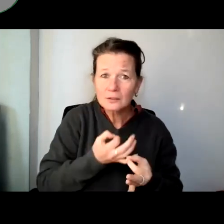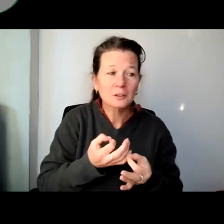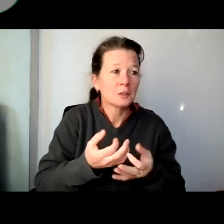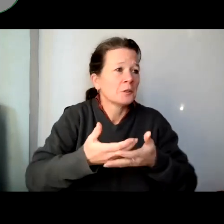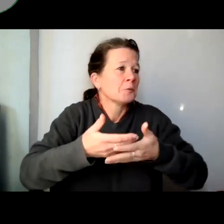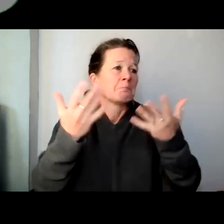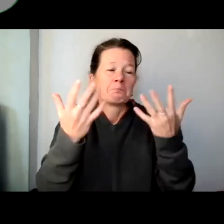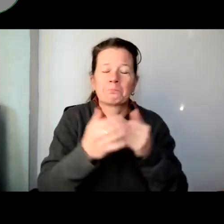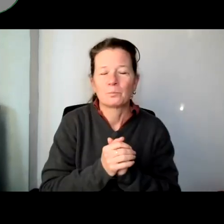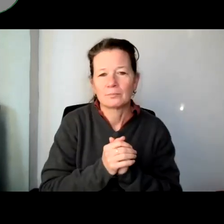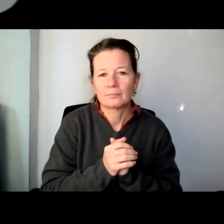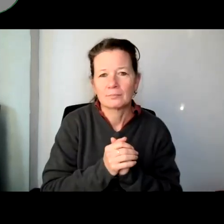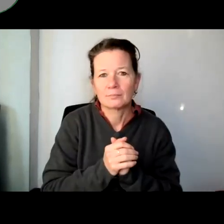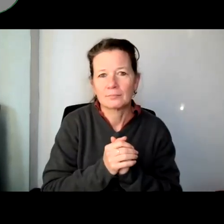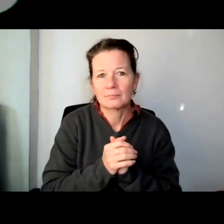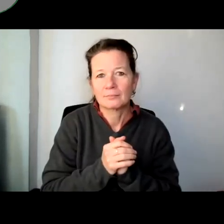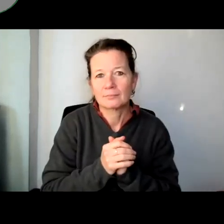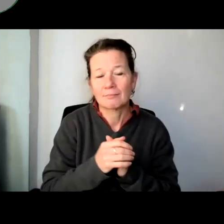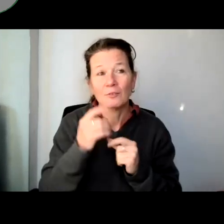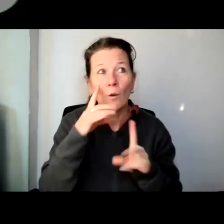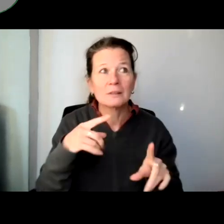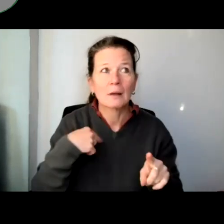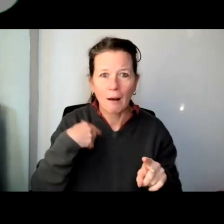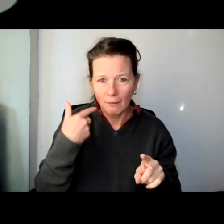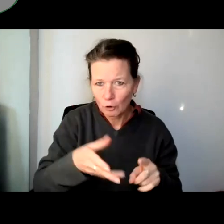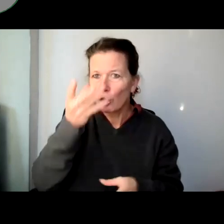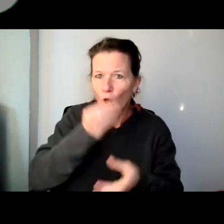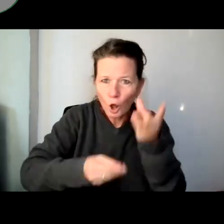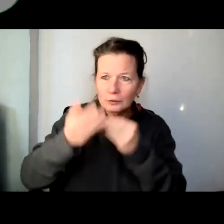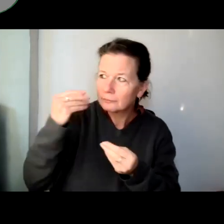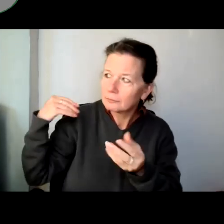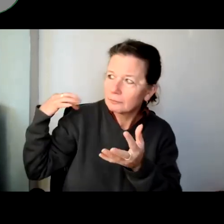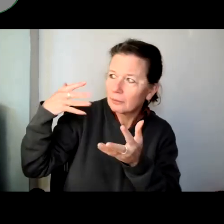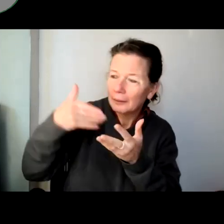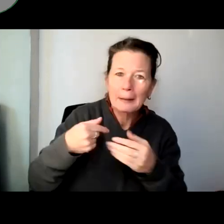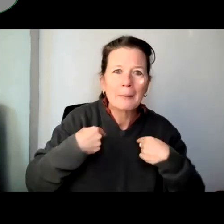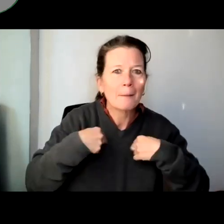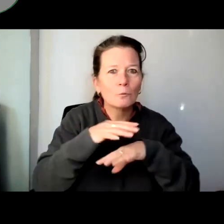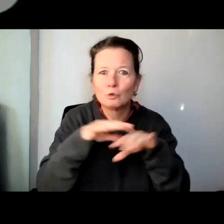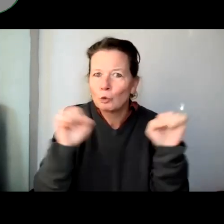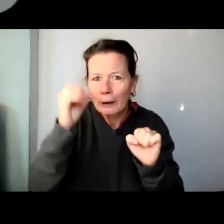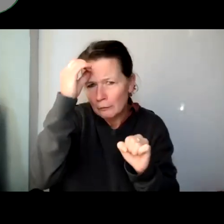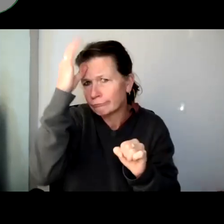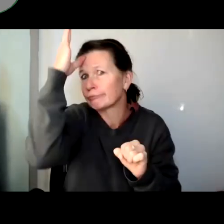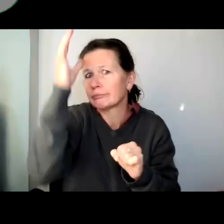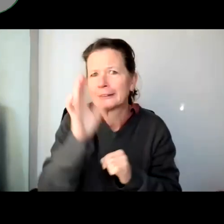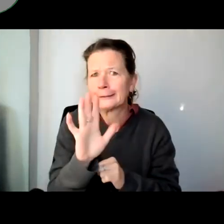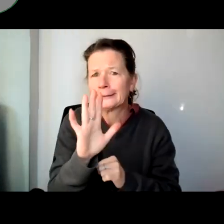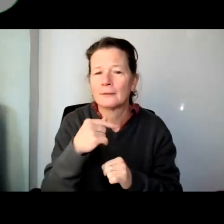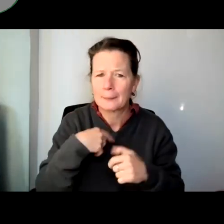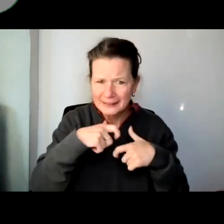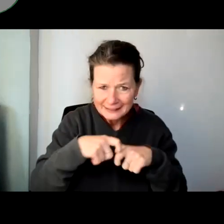as you like. And obviously, I've learned so much on the way. I'm no way am I the expert in this. I'm still